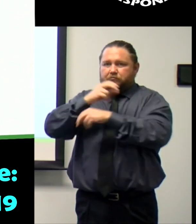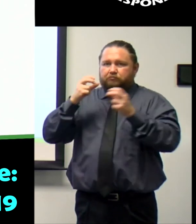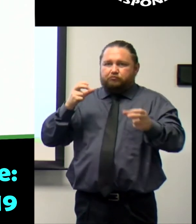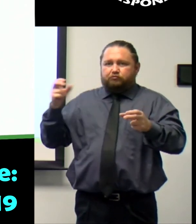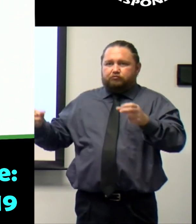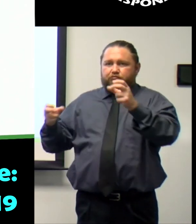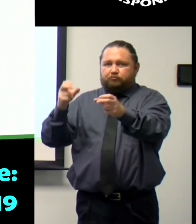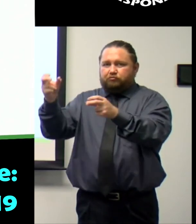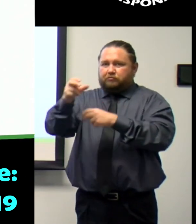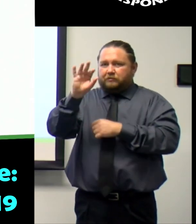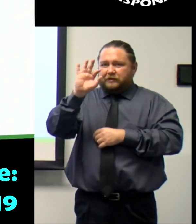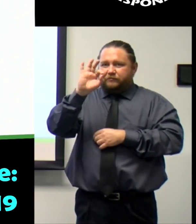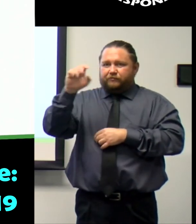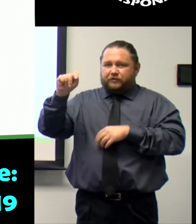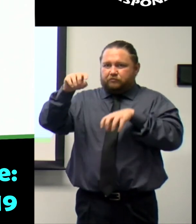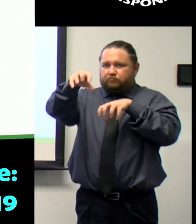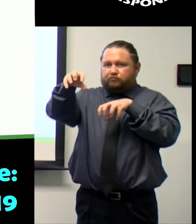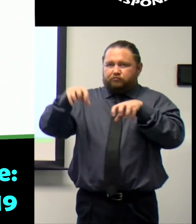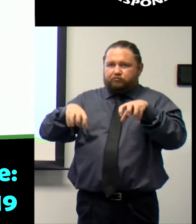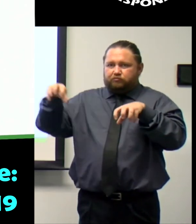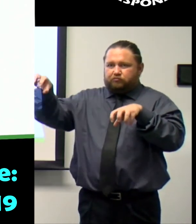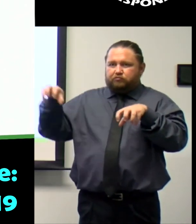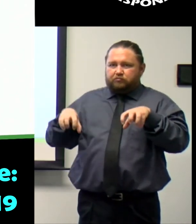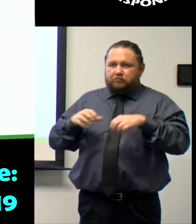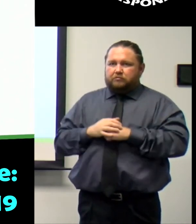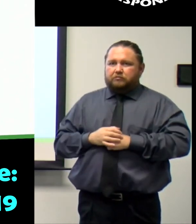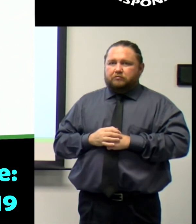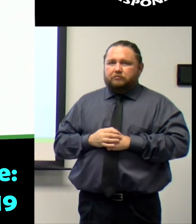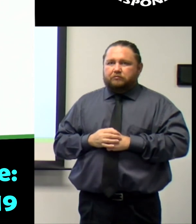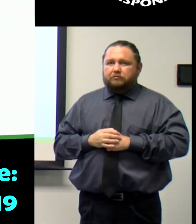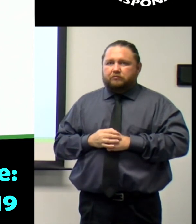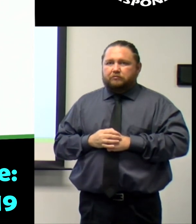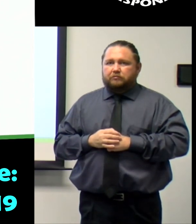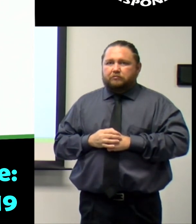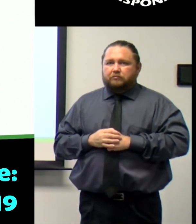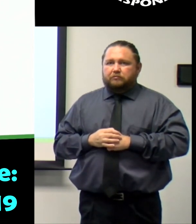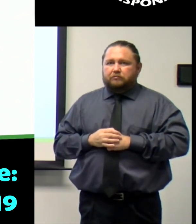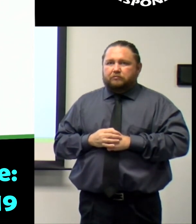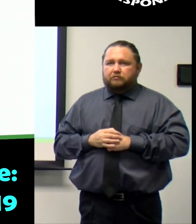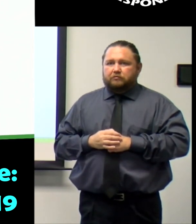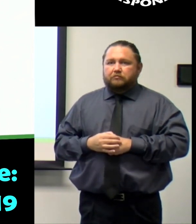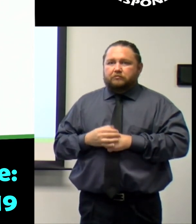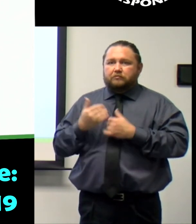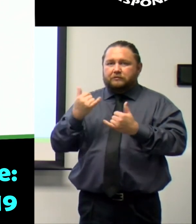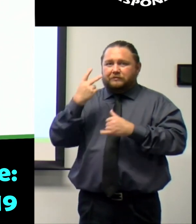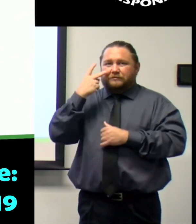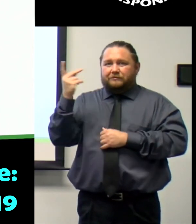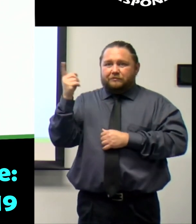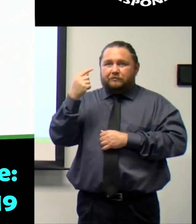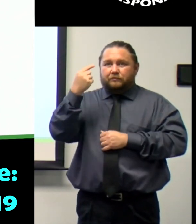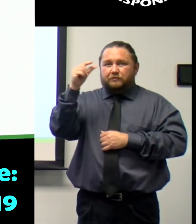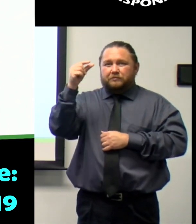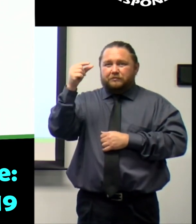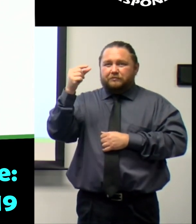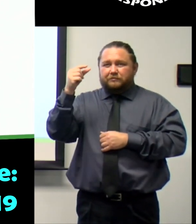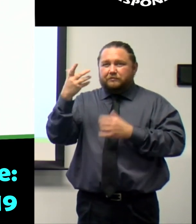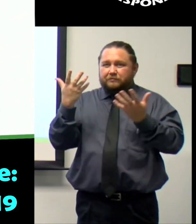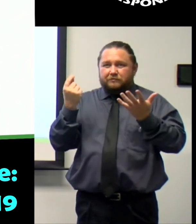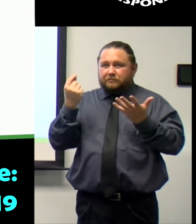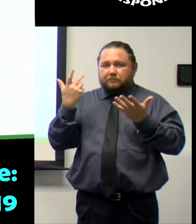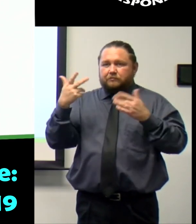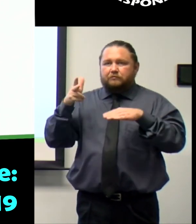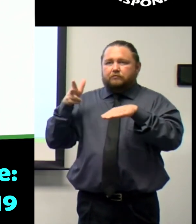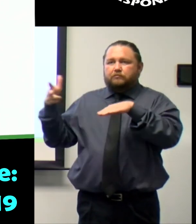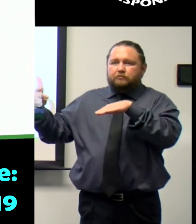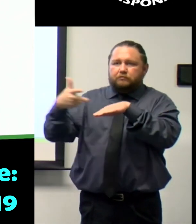cordoned off. The green areas are where people can pull in for short-term parking. If we